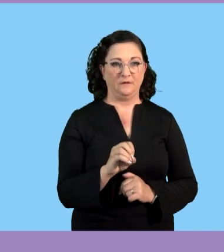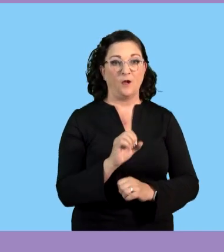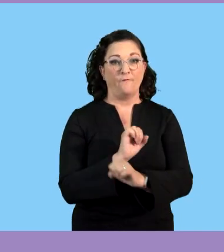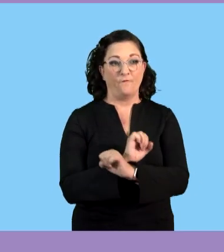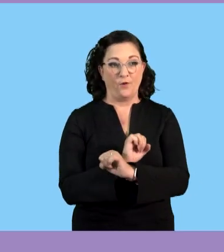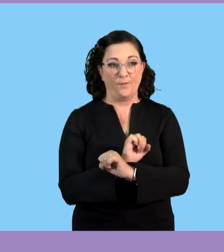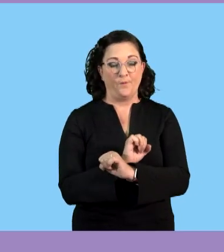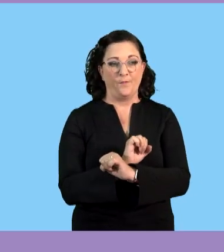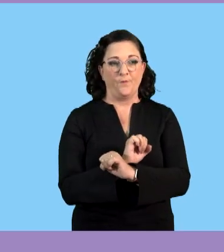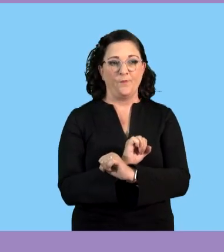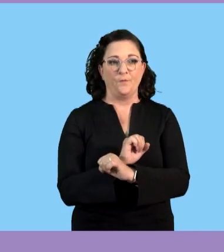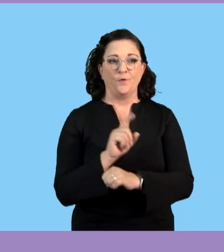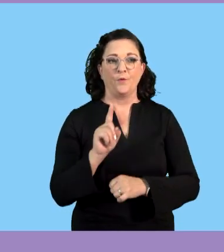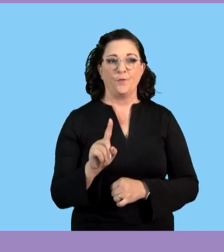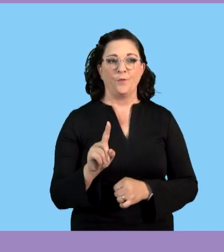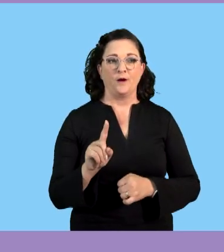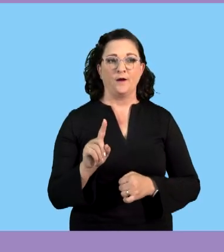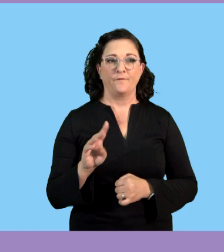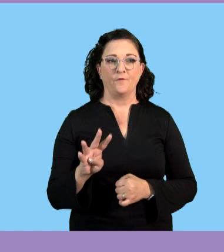is multiply by